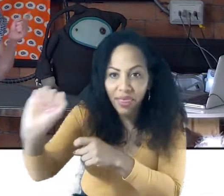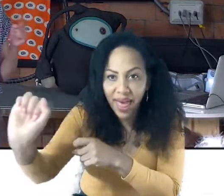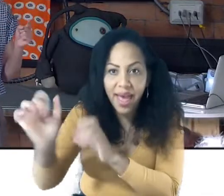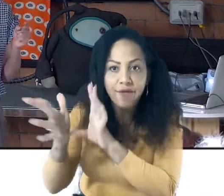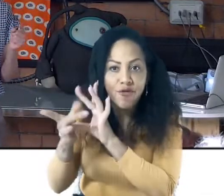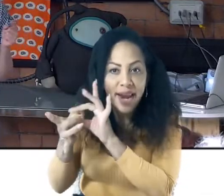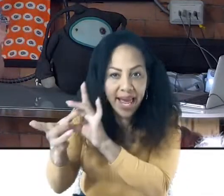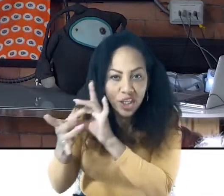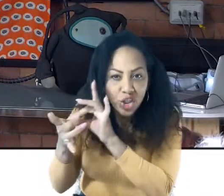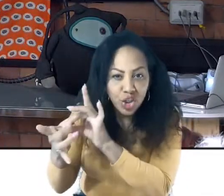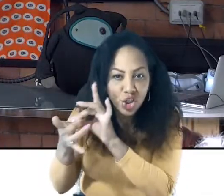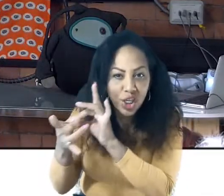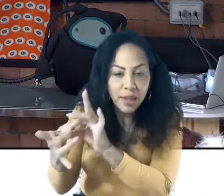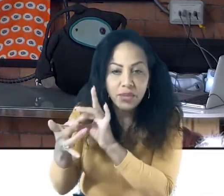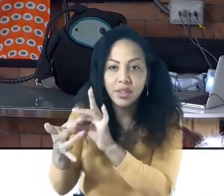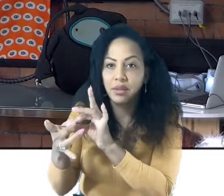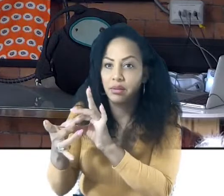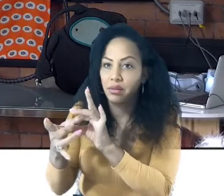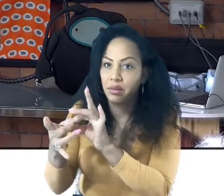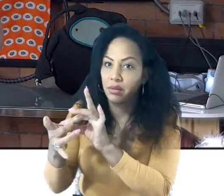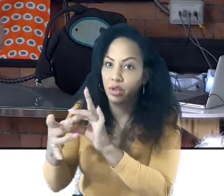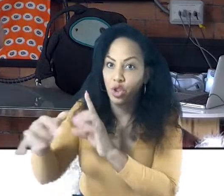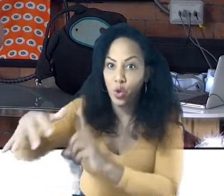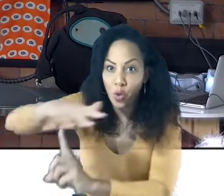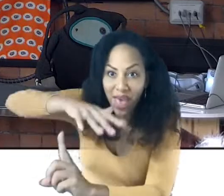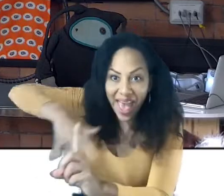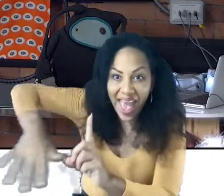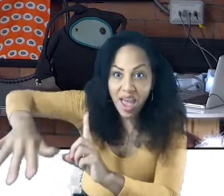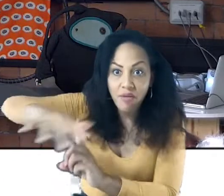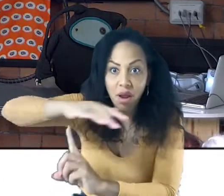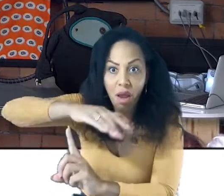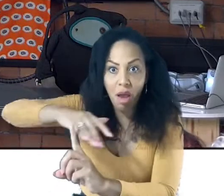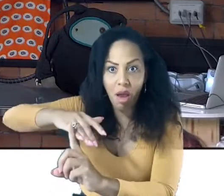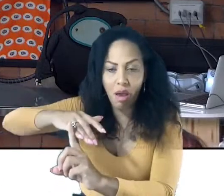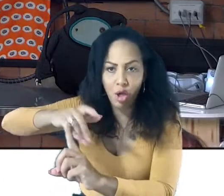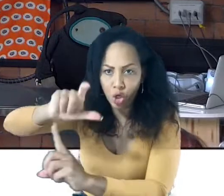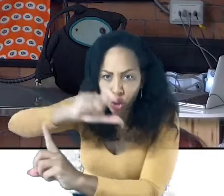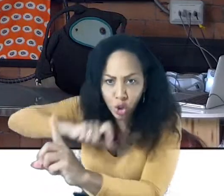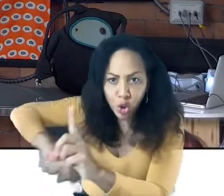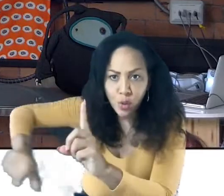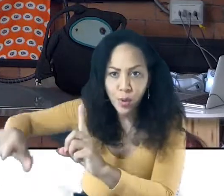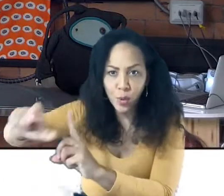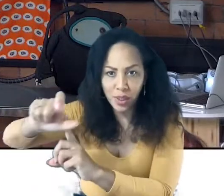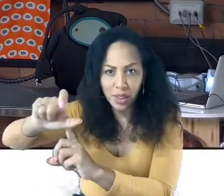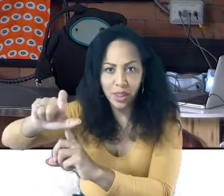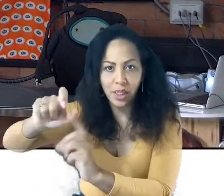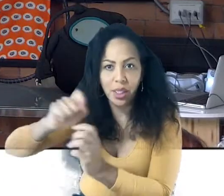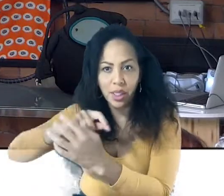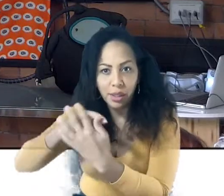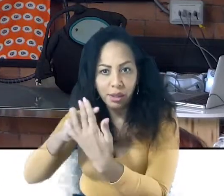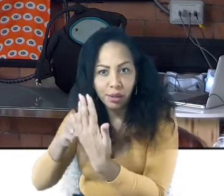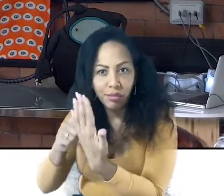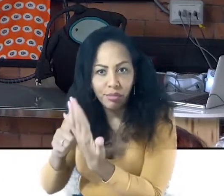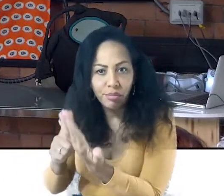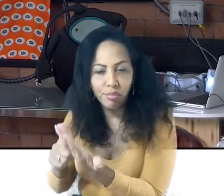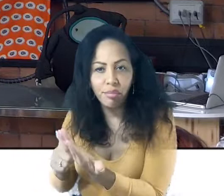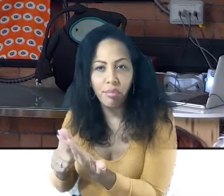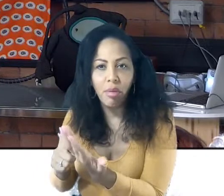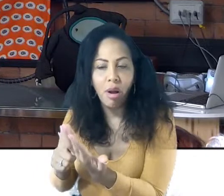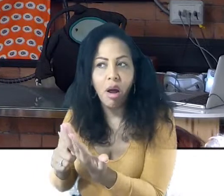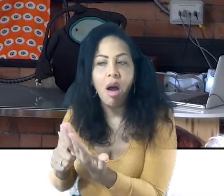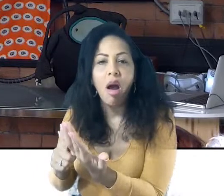with other people in the community, that was like it was a way in which I felt